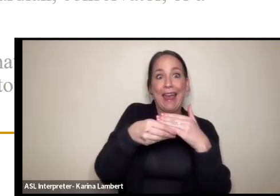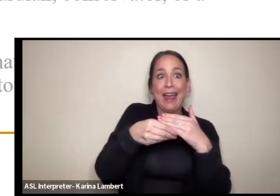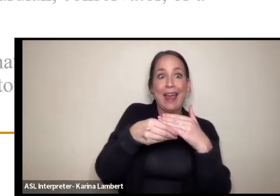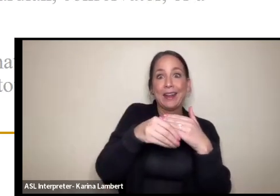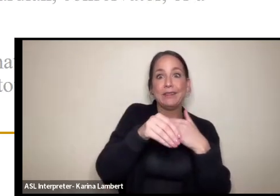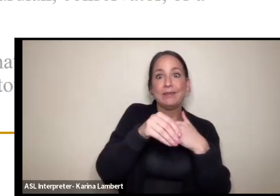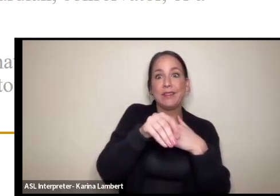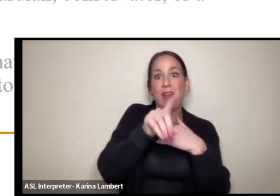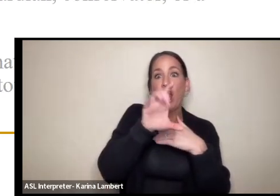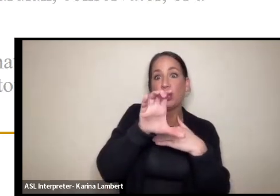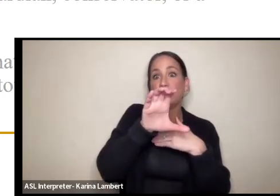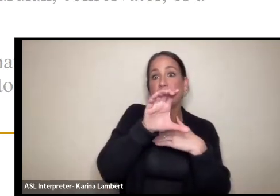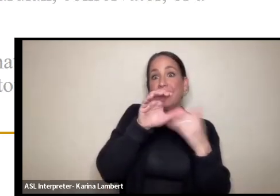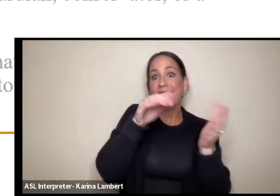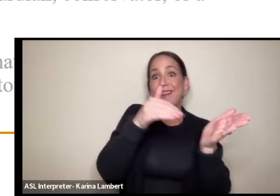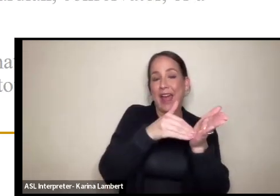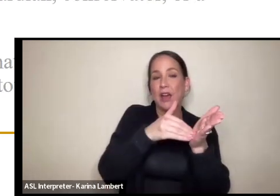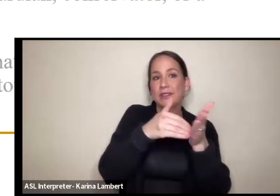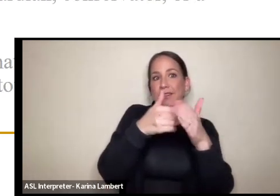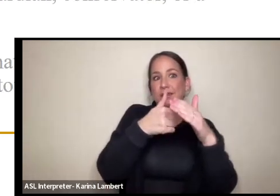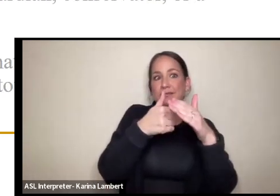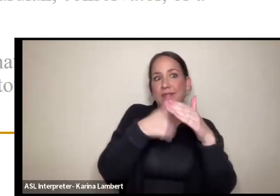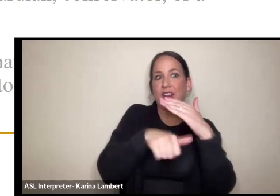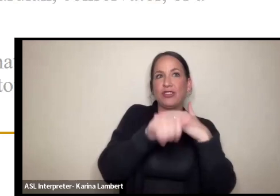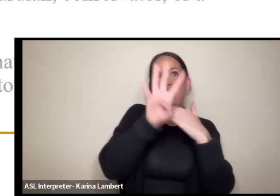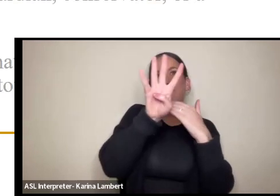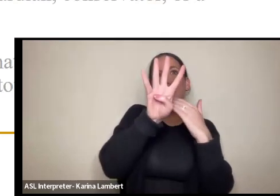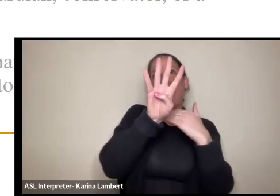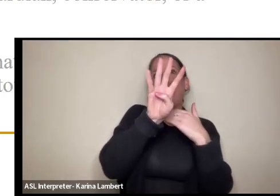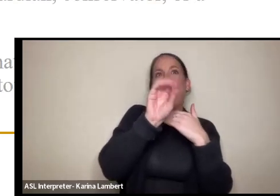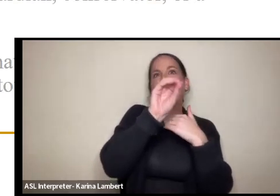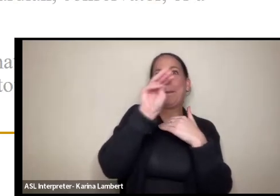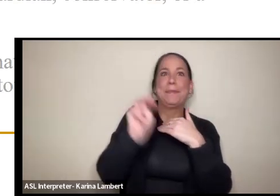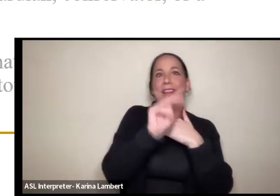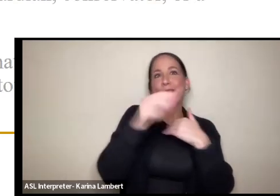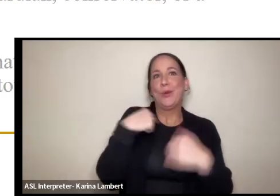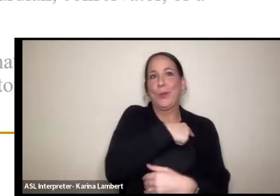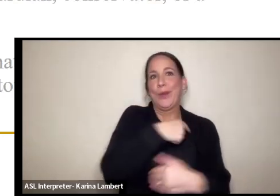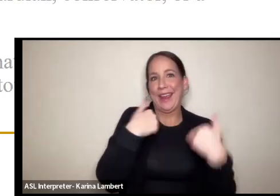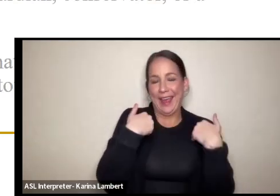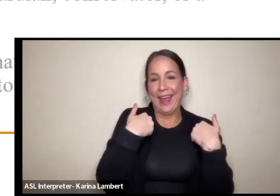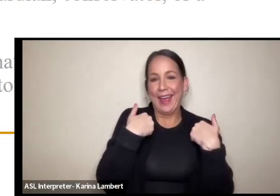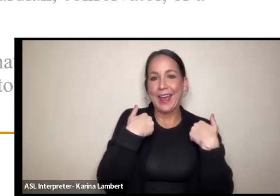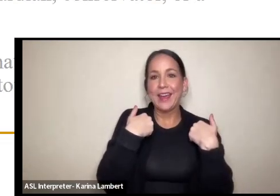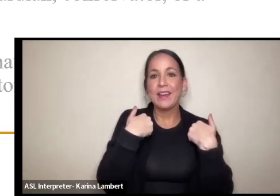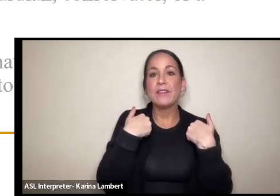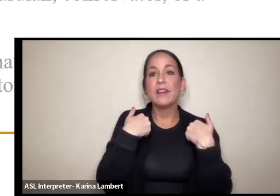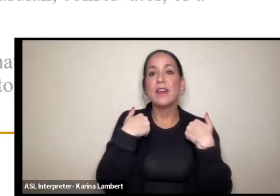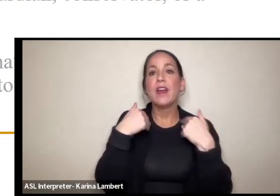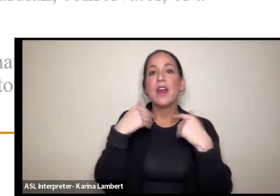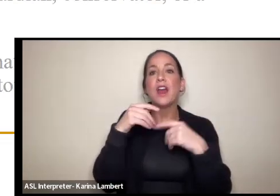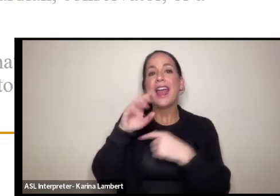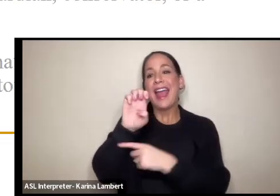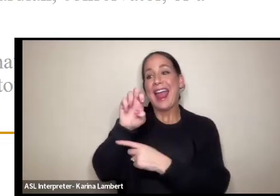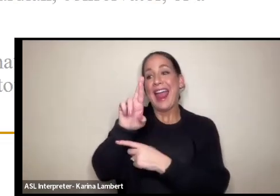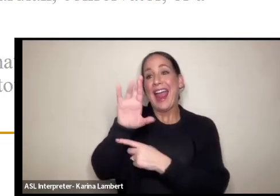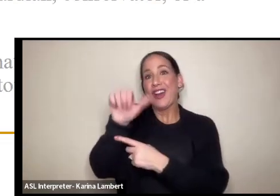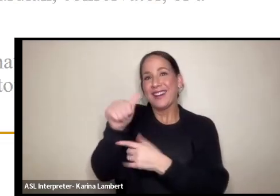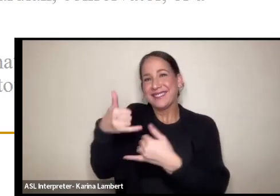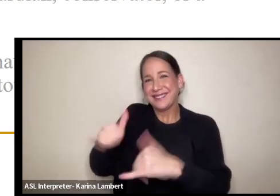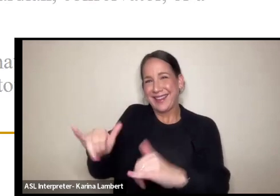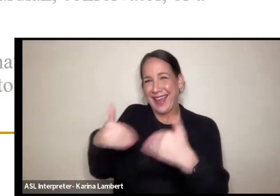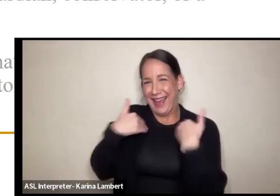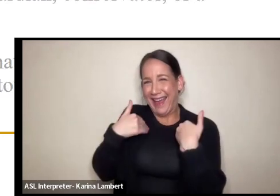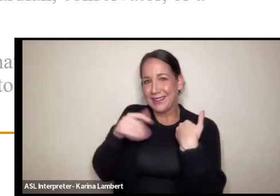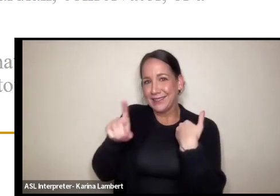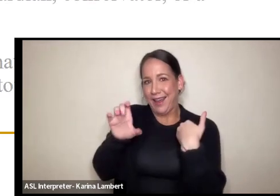million that we have under management, Erica still has the $100,000. The